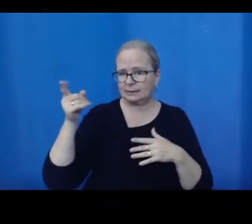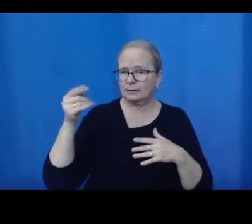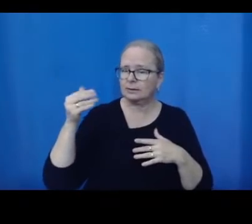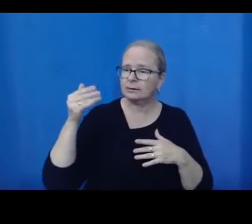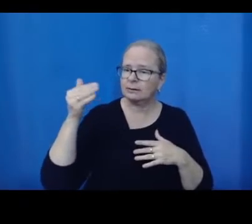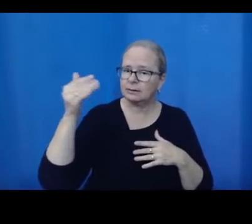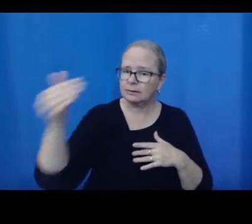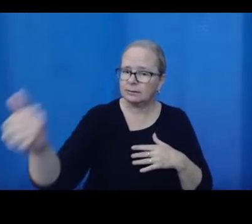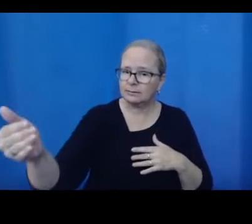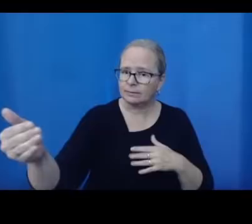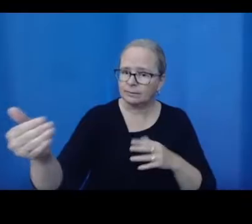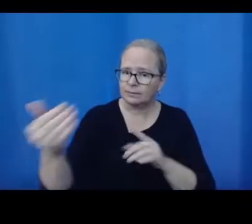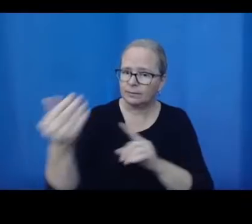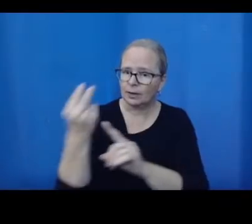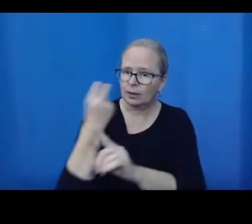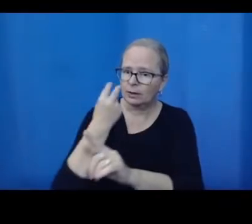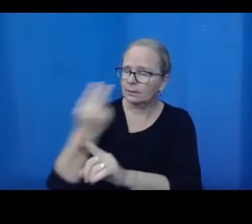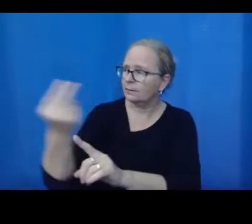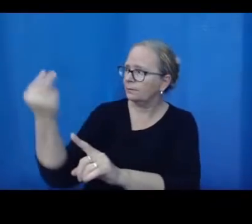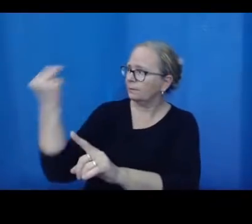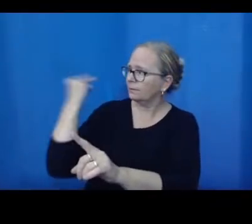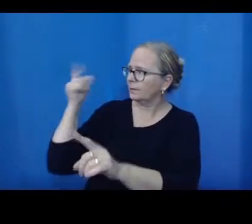divisive. And so